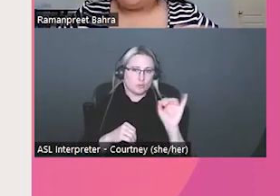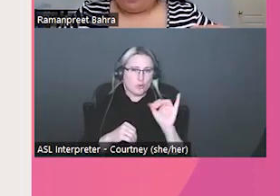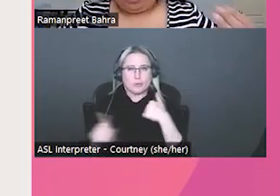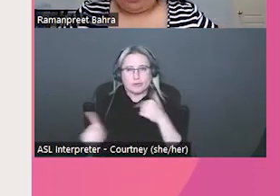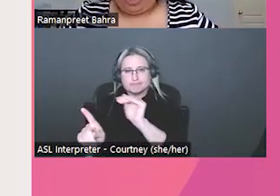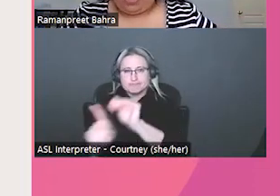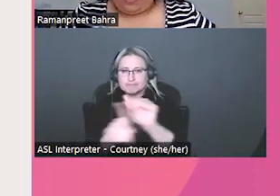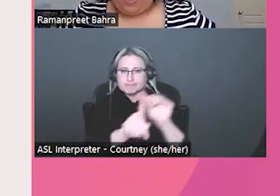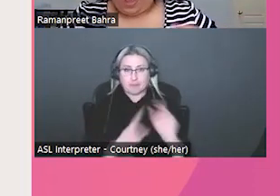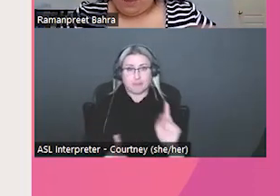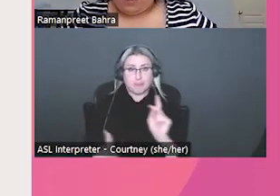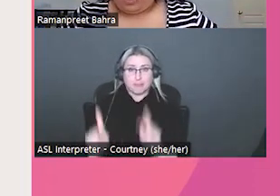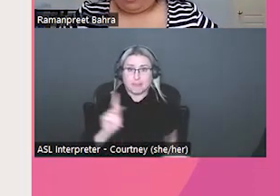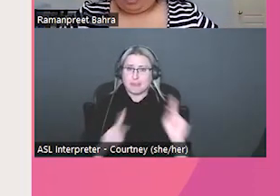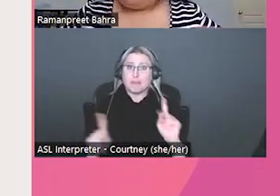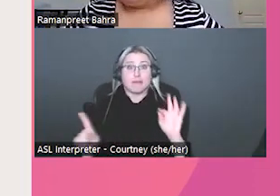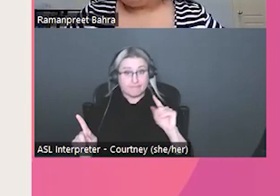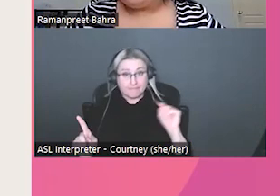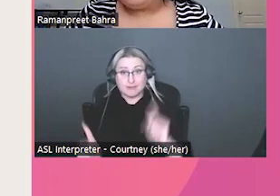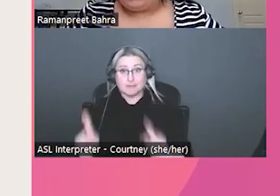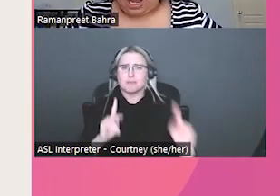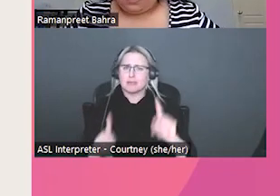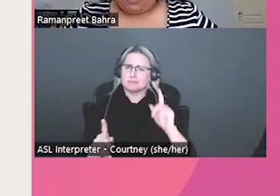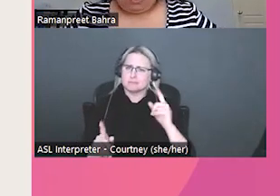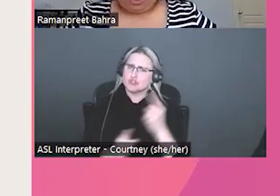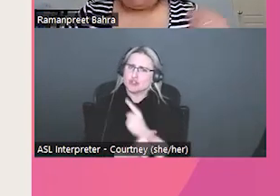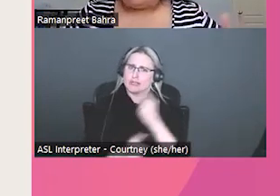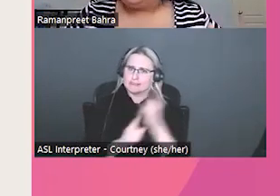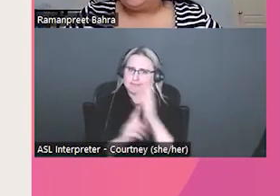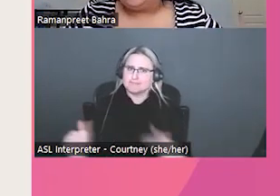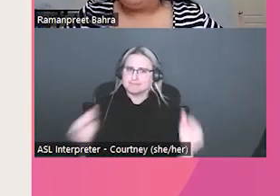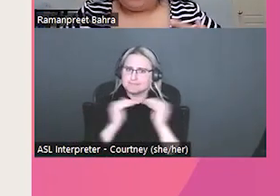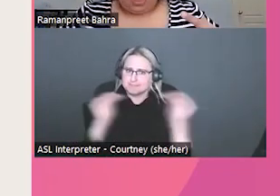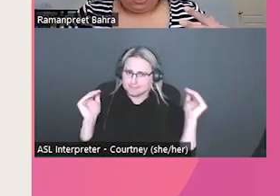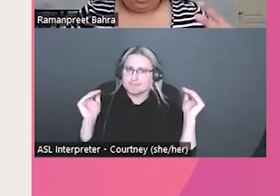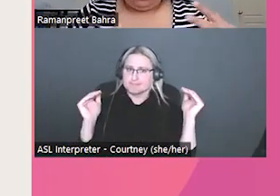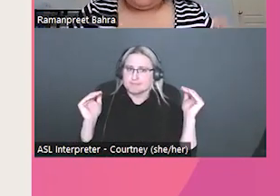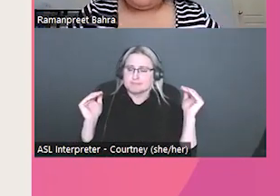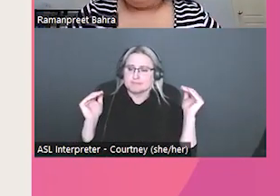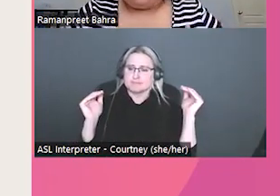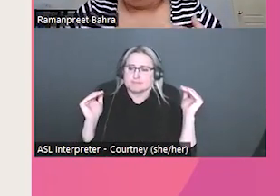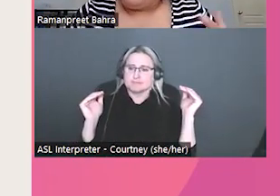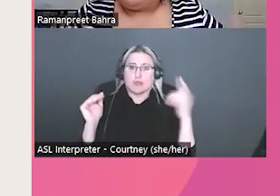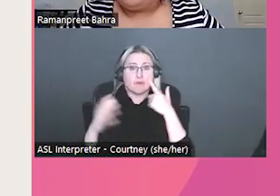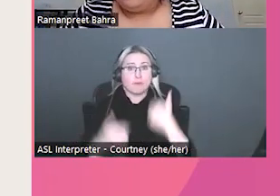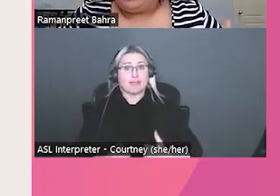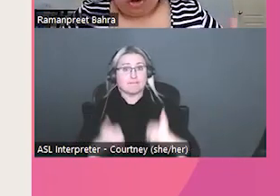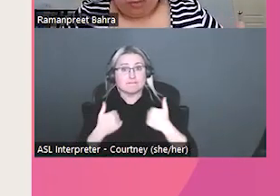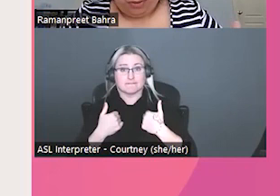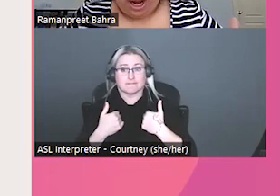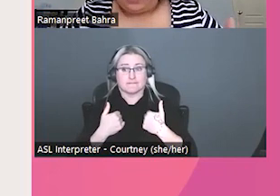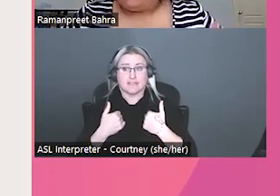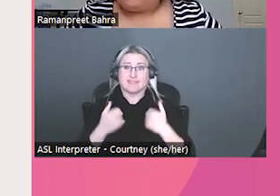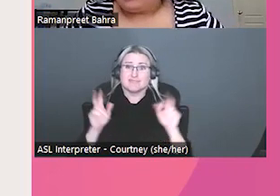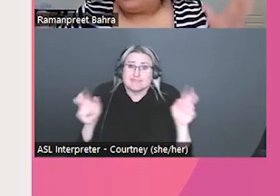that fat people deserve justice and access to equality of, life. And basically, these are